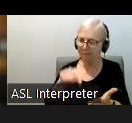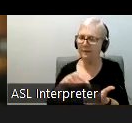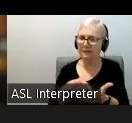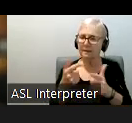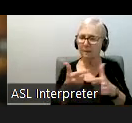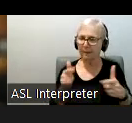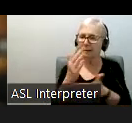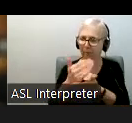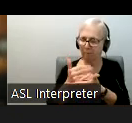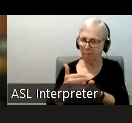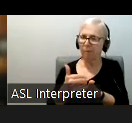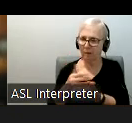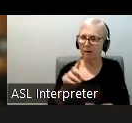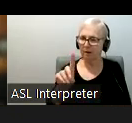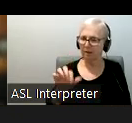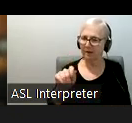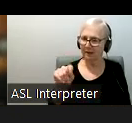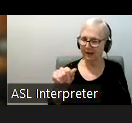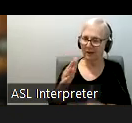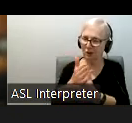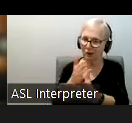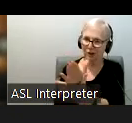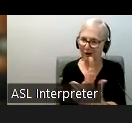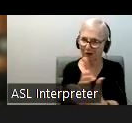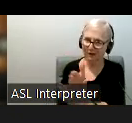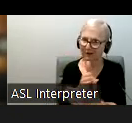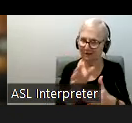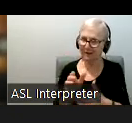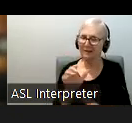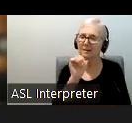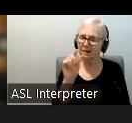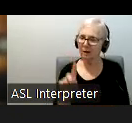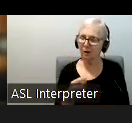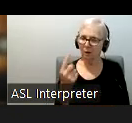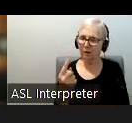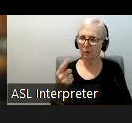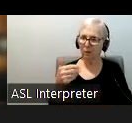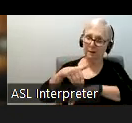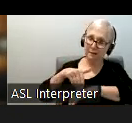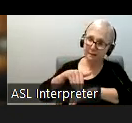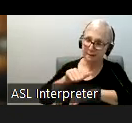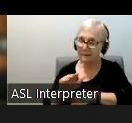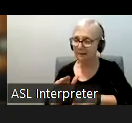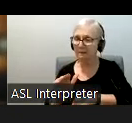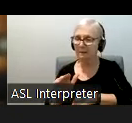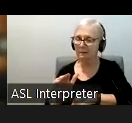of the data sharing. Is it's not just about we're going to send,